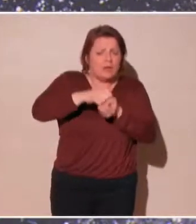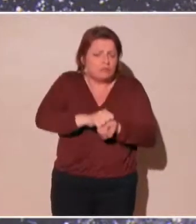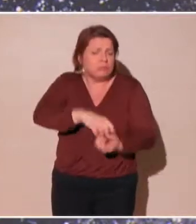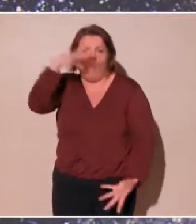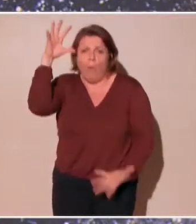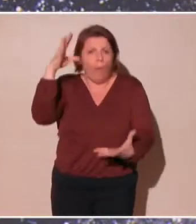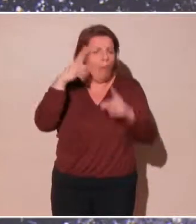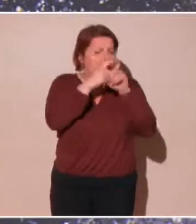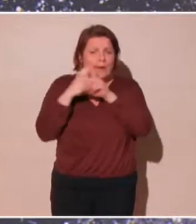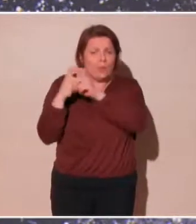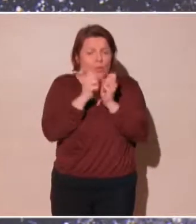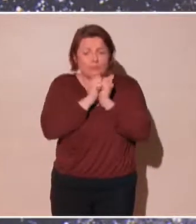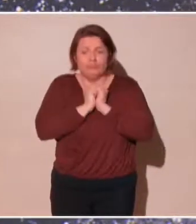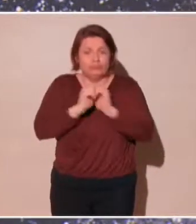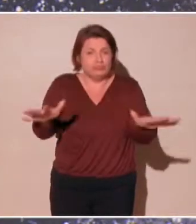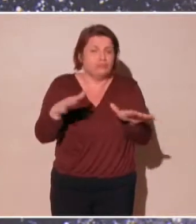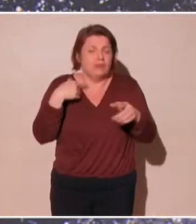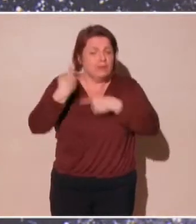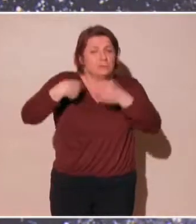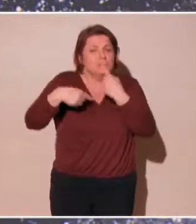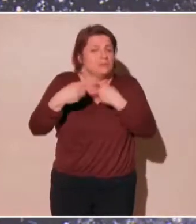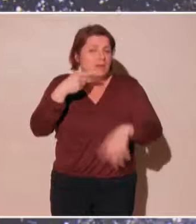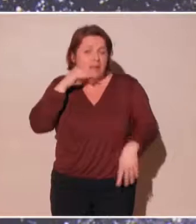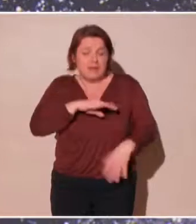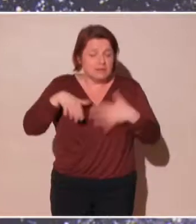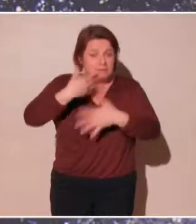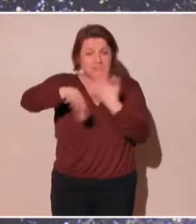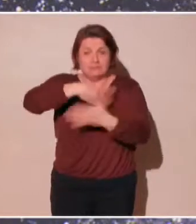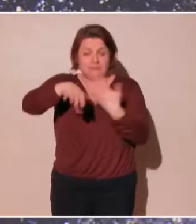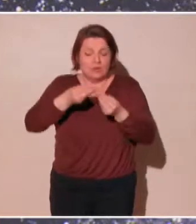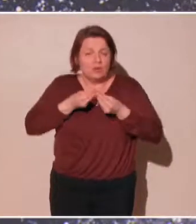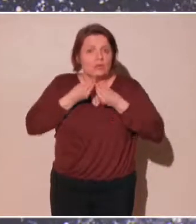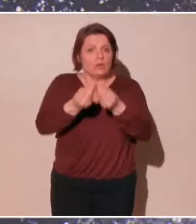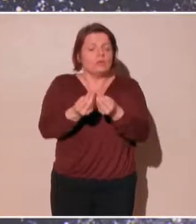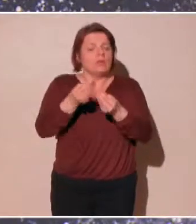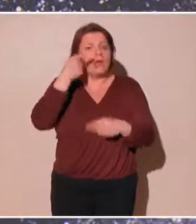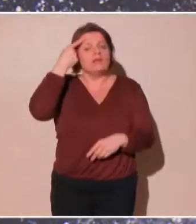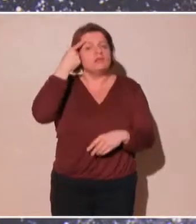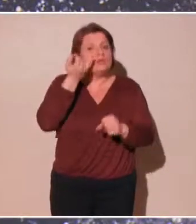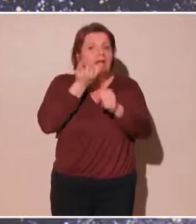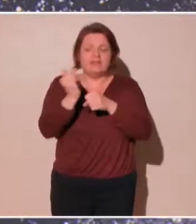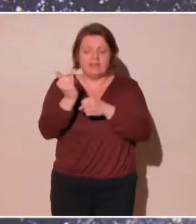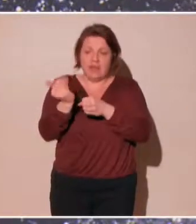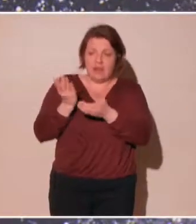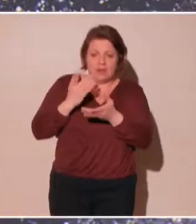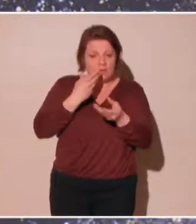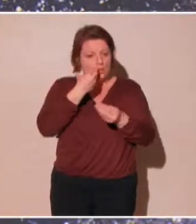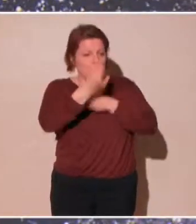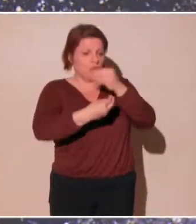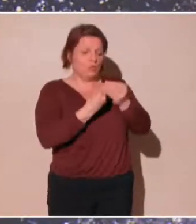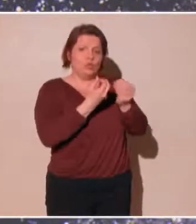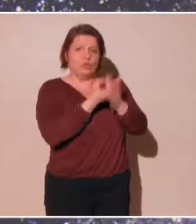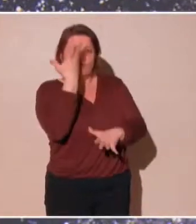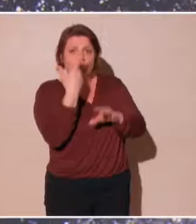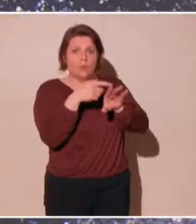calculation prowesses developed, data masses were exponentially increased, and AI